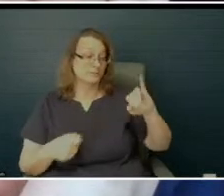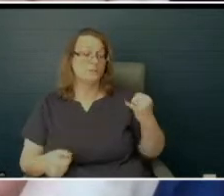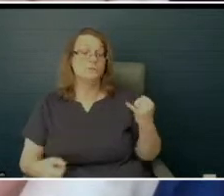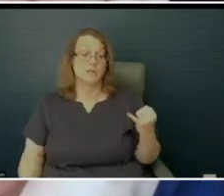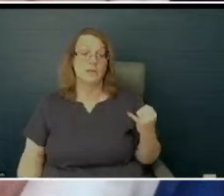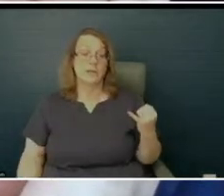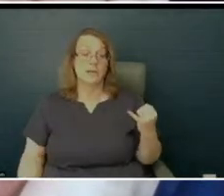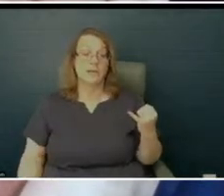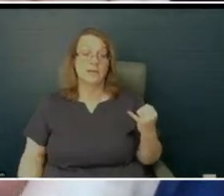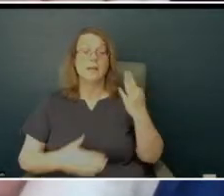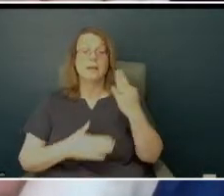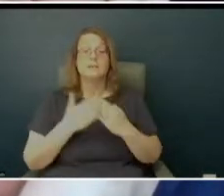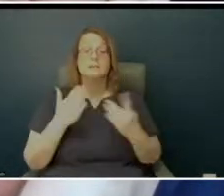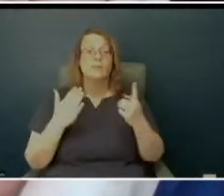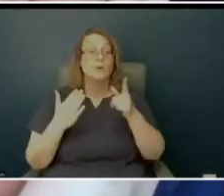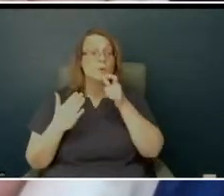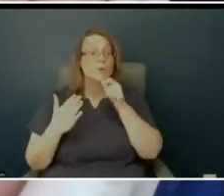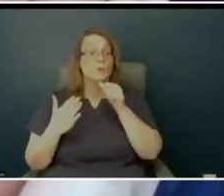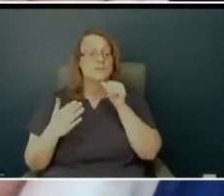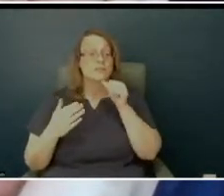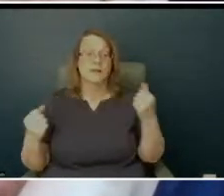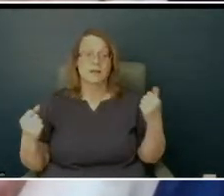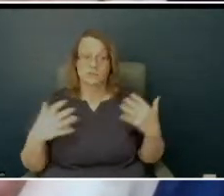who isn't frightened